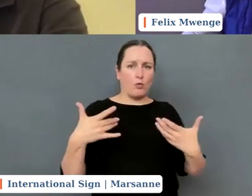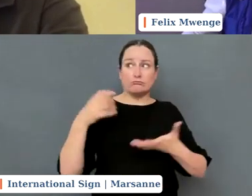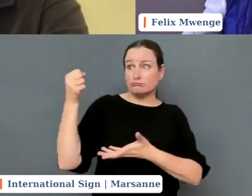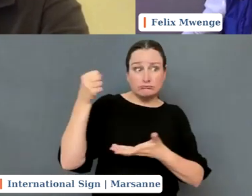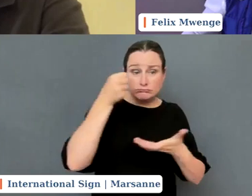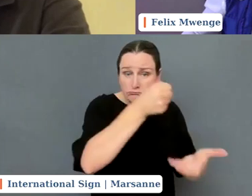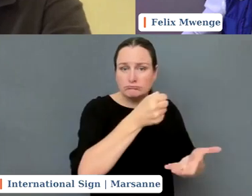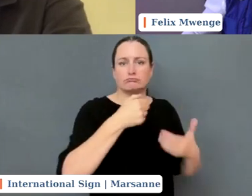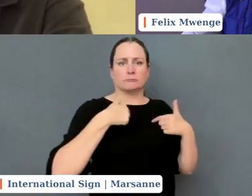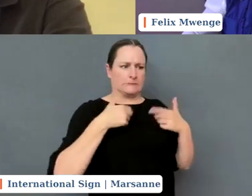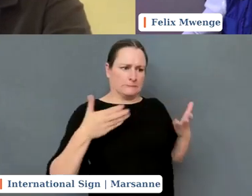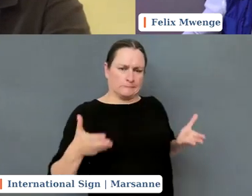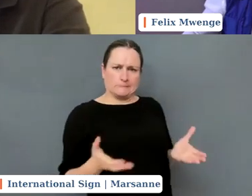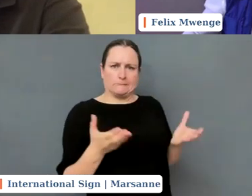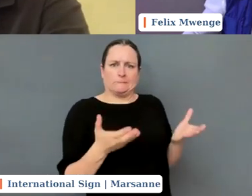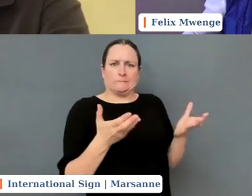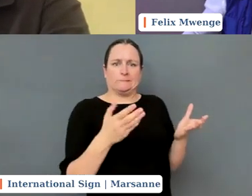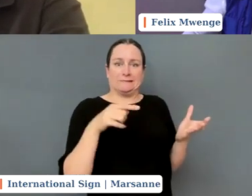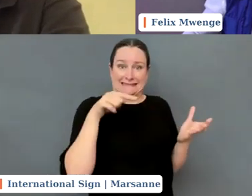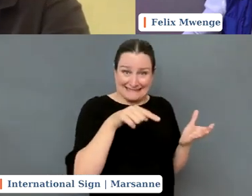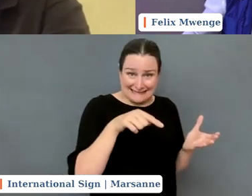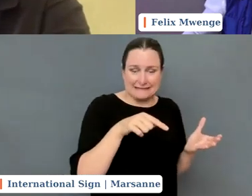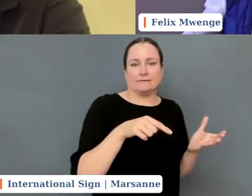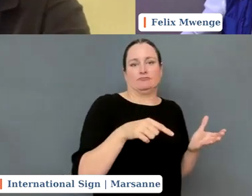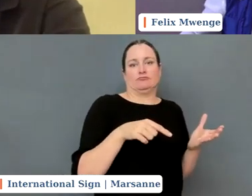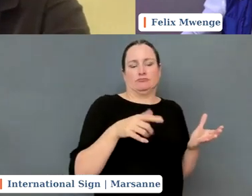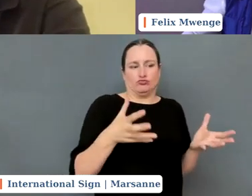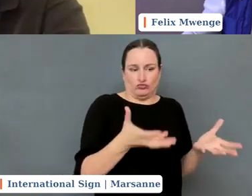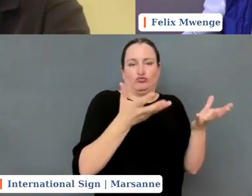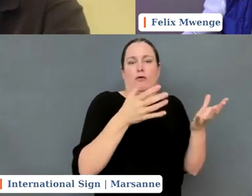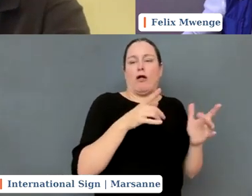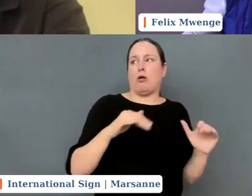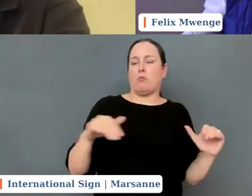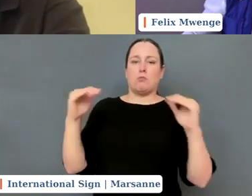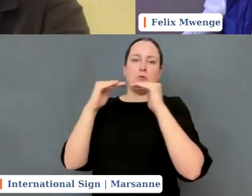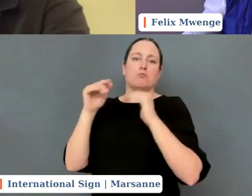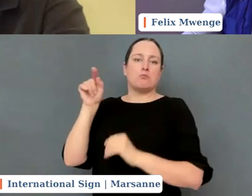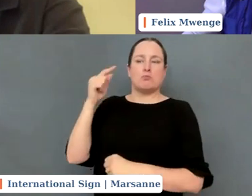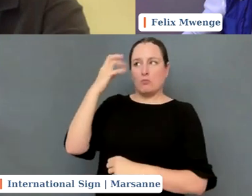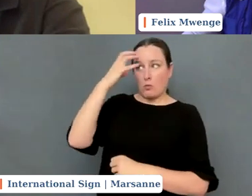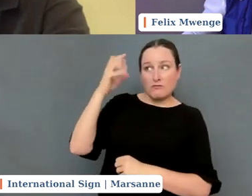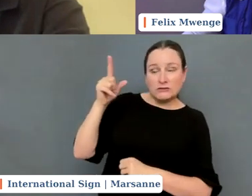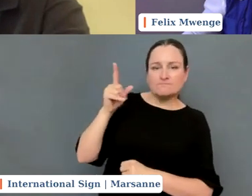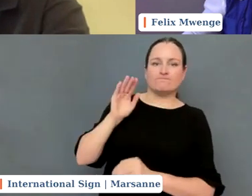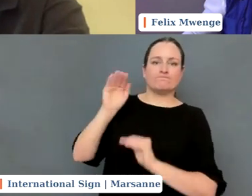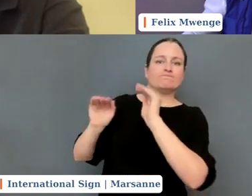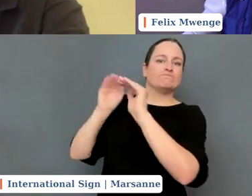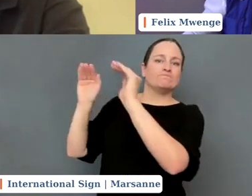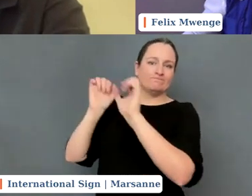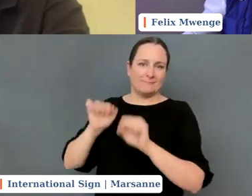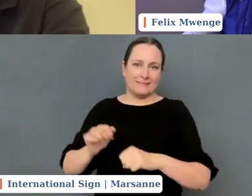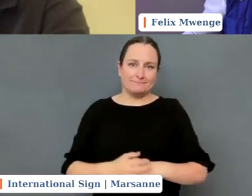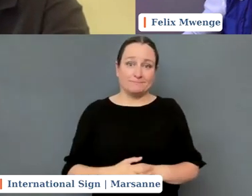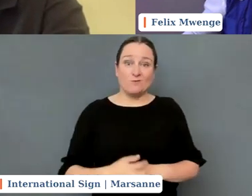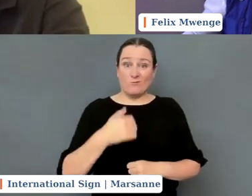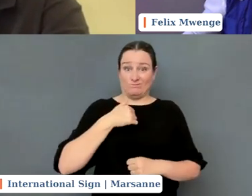organizations to use as a gateway. So those are the pathways through which we